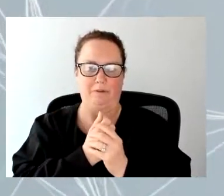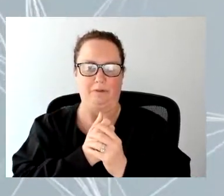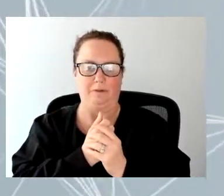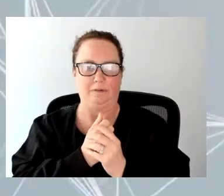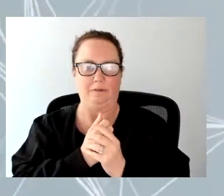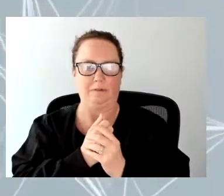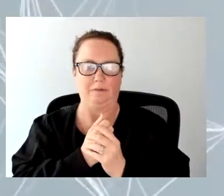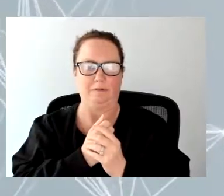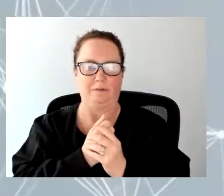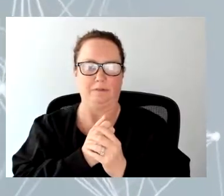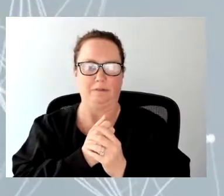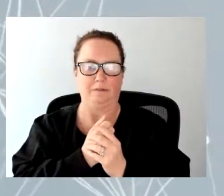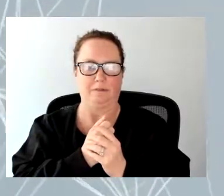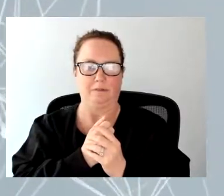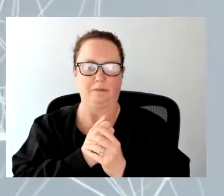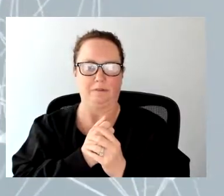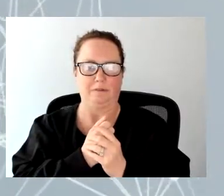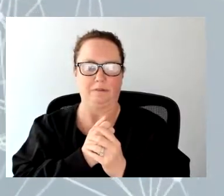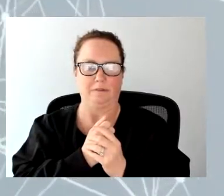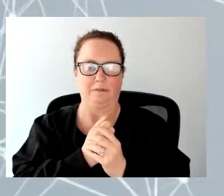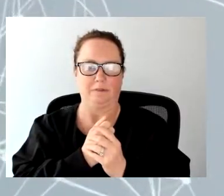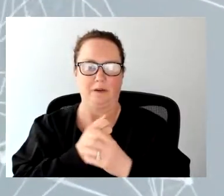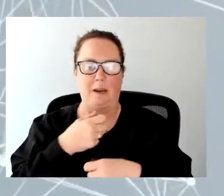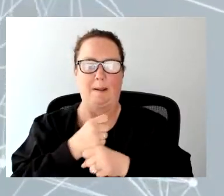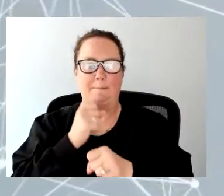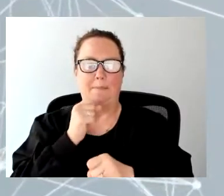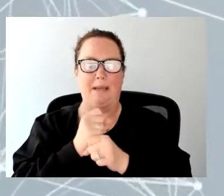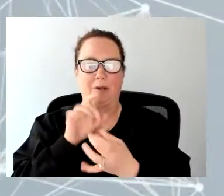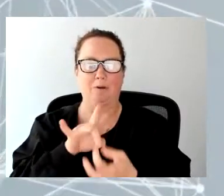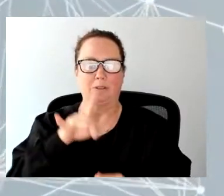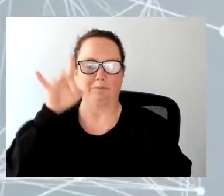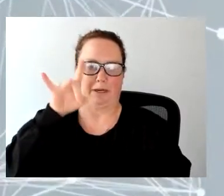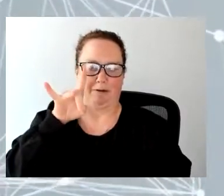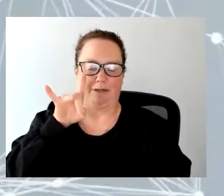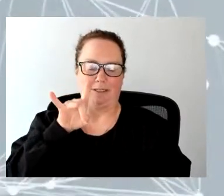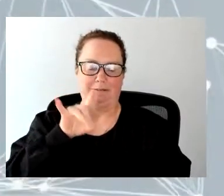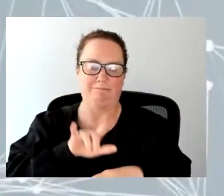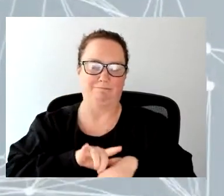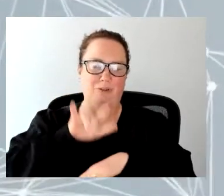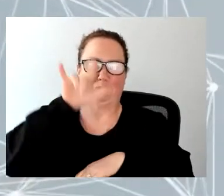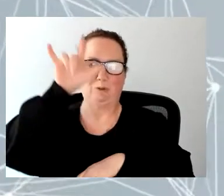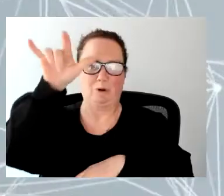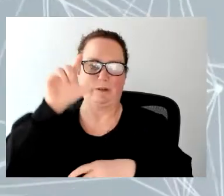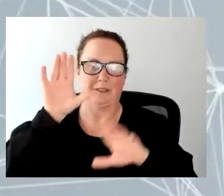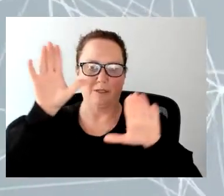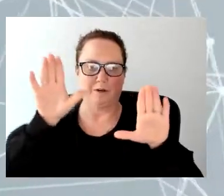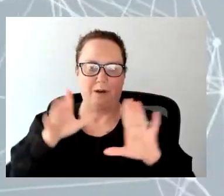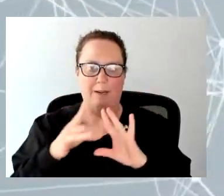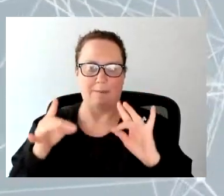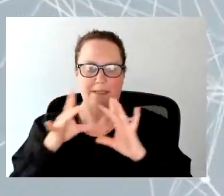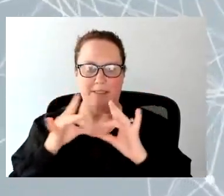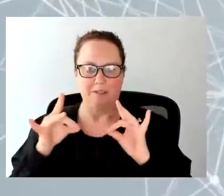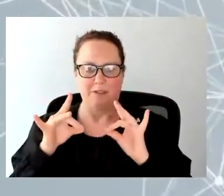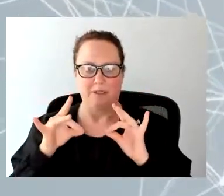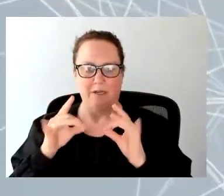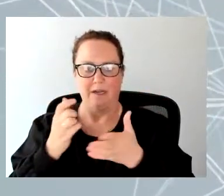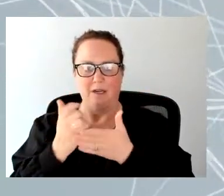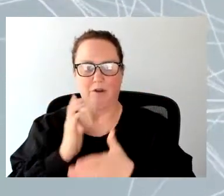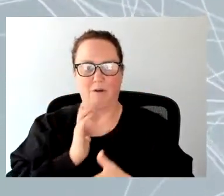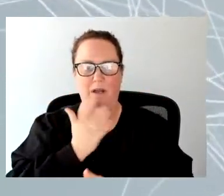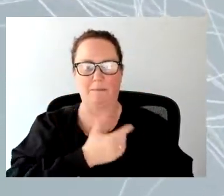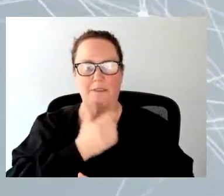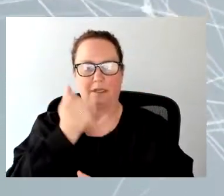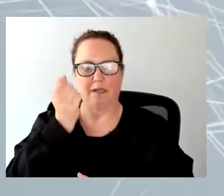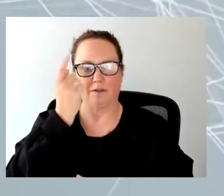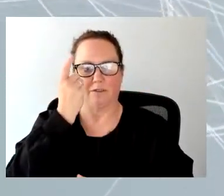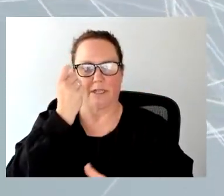Wow, that's make your spirit soar. That's a great message. But can you help us understand how often